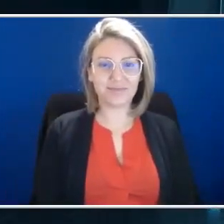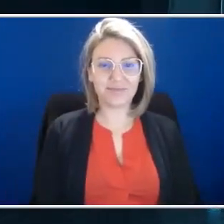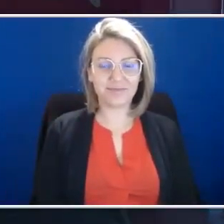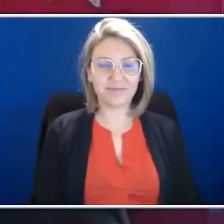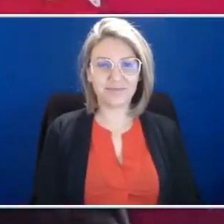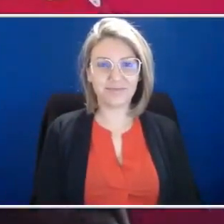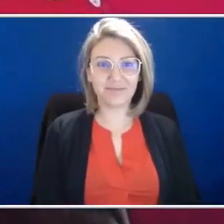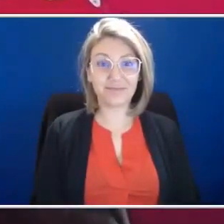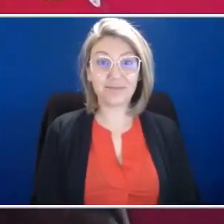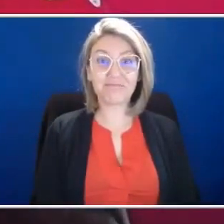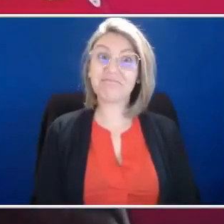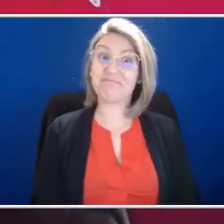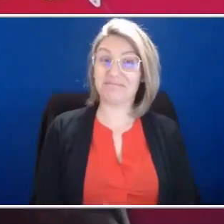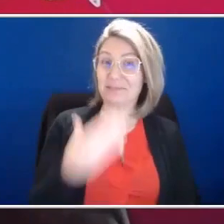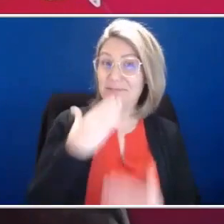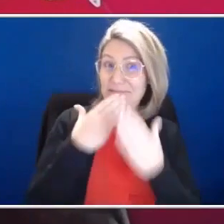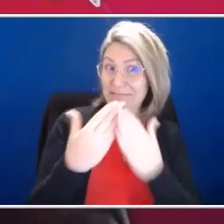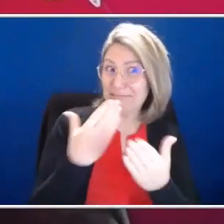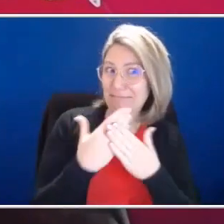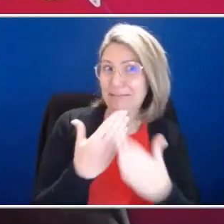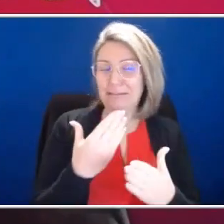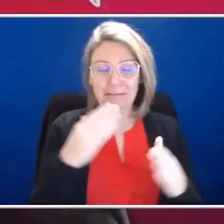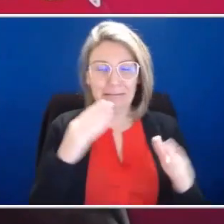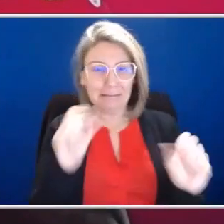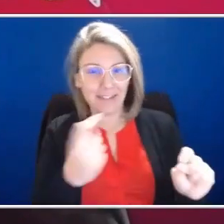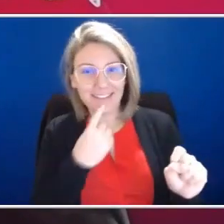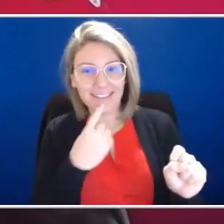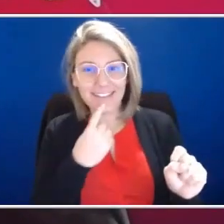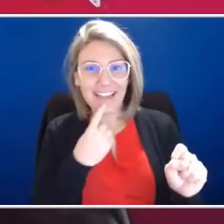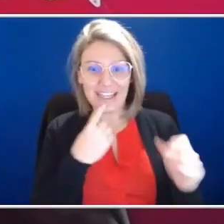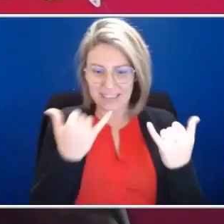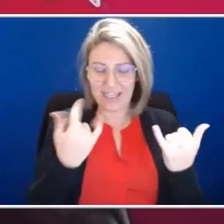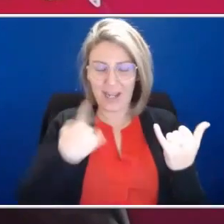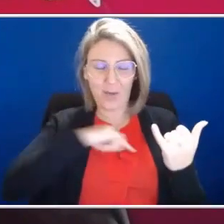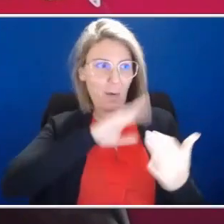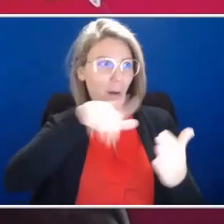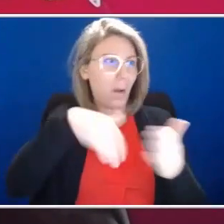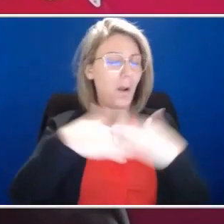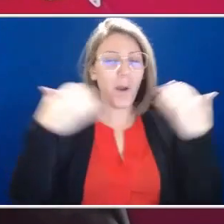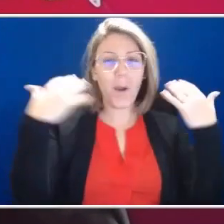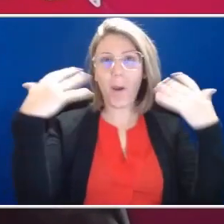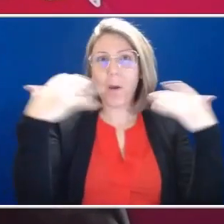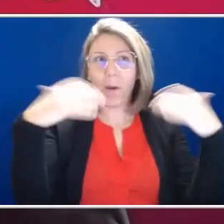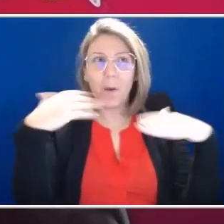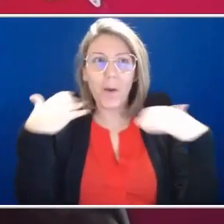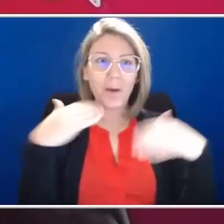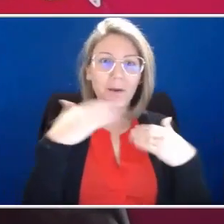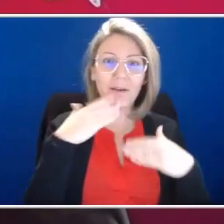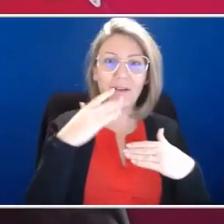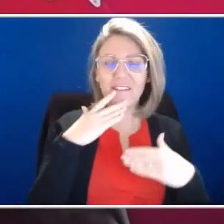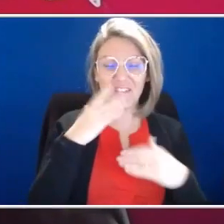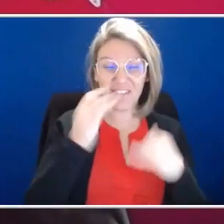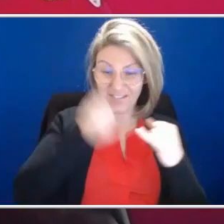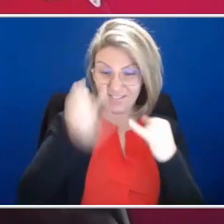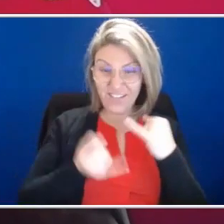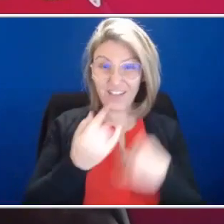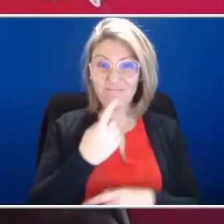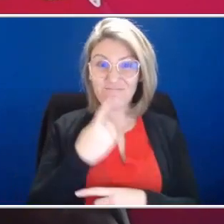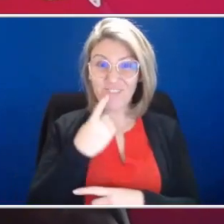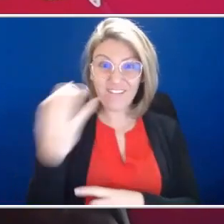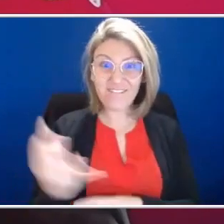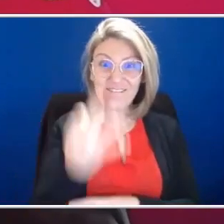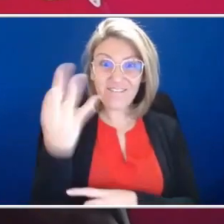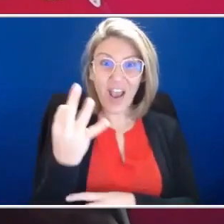it's safe to say we're all walking kind of on air this morning. Welcome to the Morning Medical Update on this final Red Friday. So exciting.